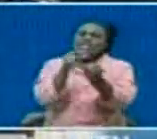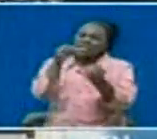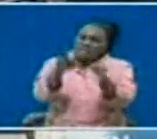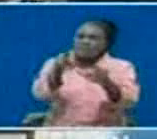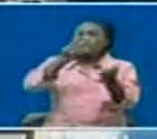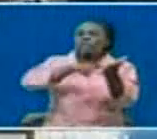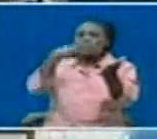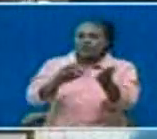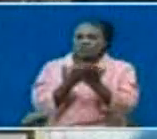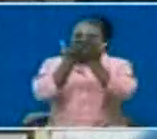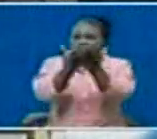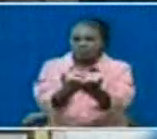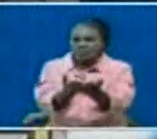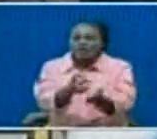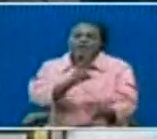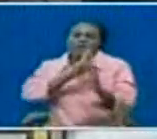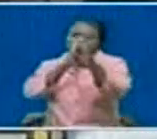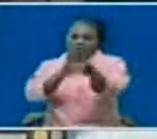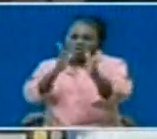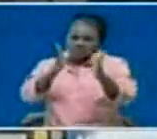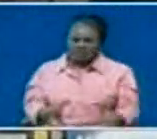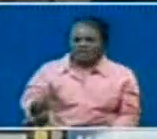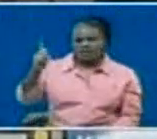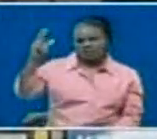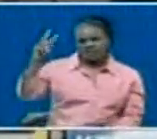finish the submissions. Patrick Kamimo, KTN.